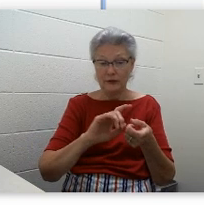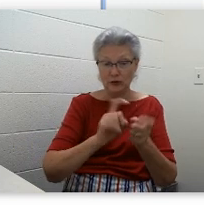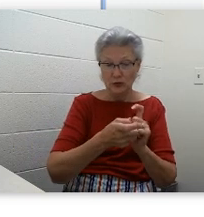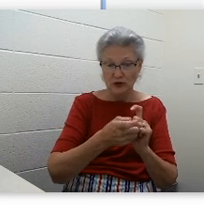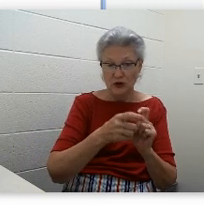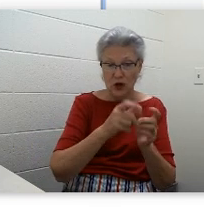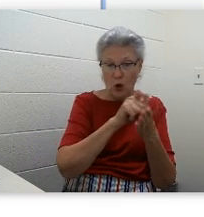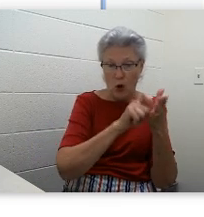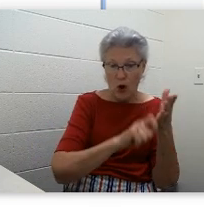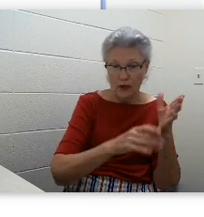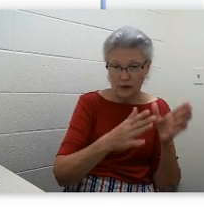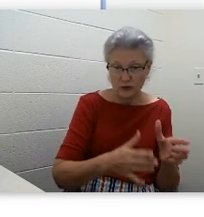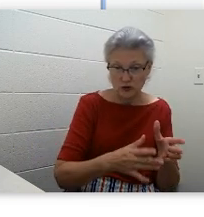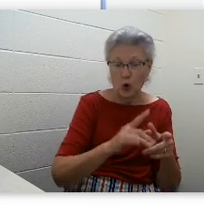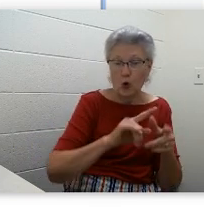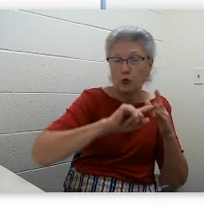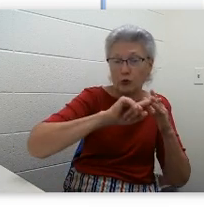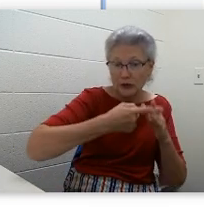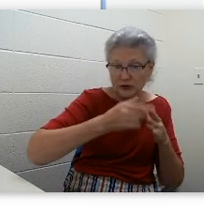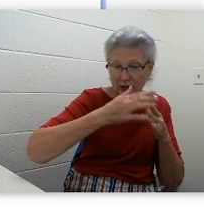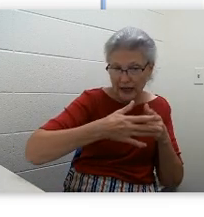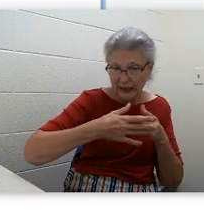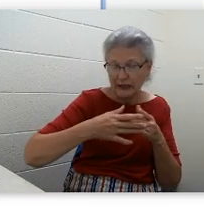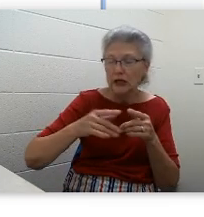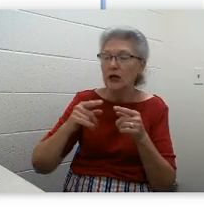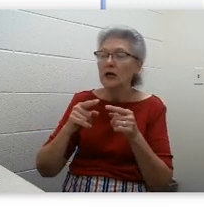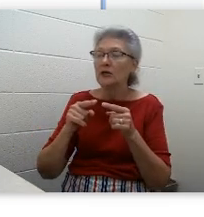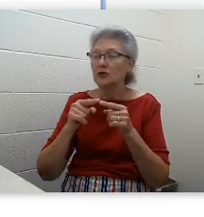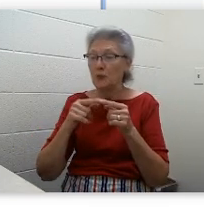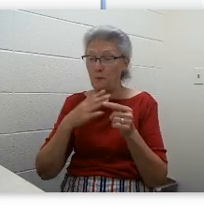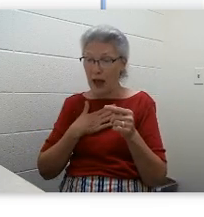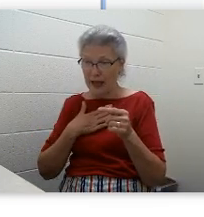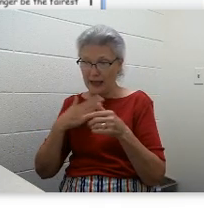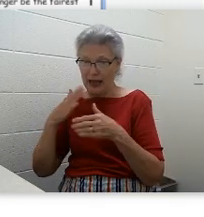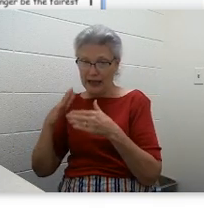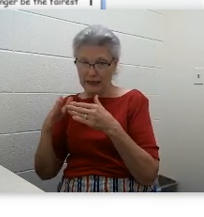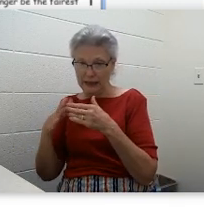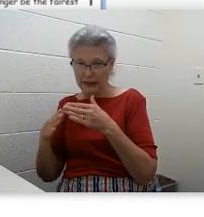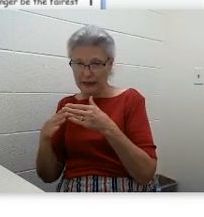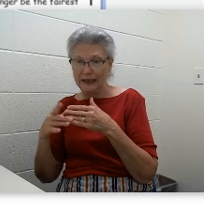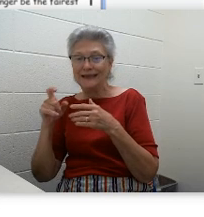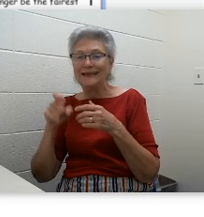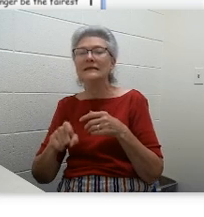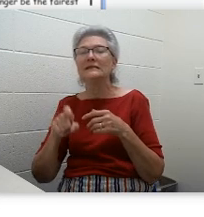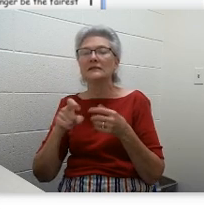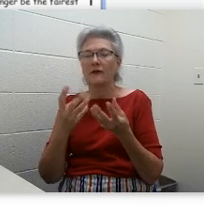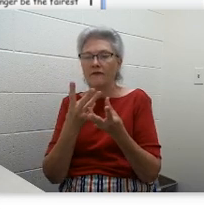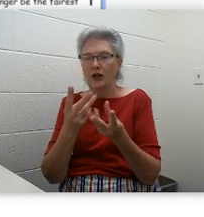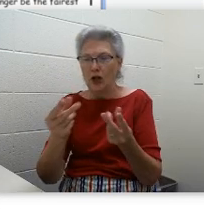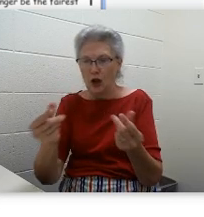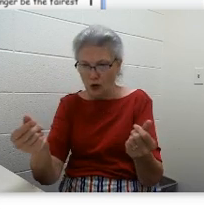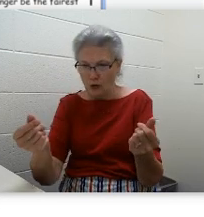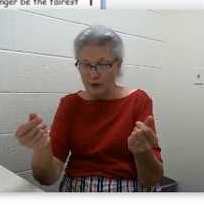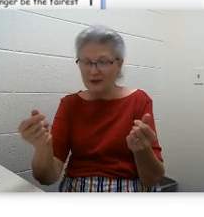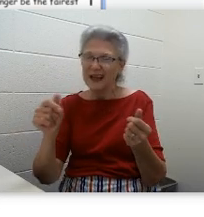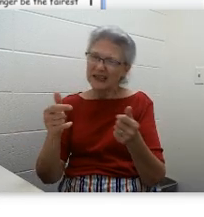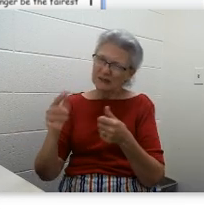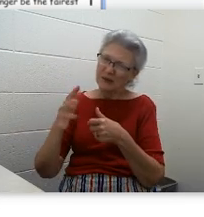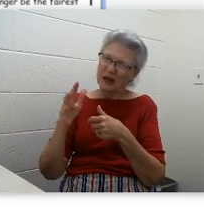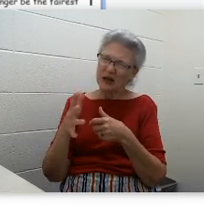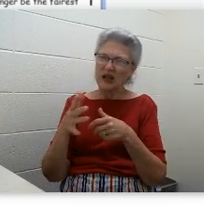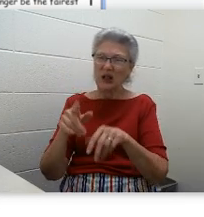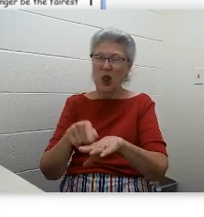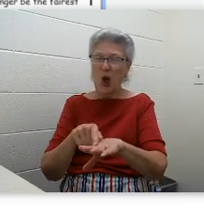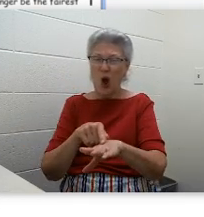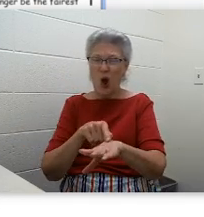make sense in a way. So keep that in mind when you're writing your story. So yes, it might look a little